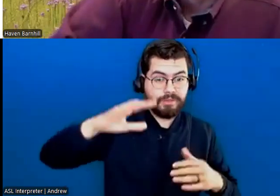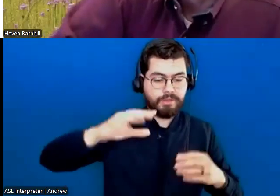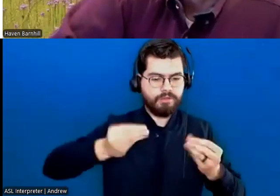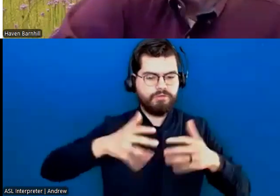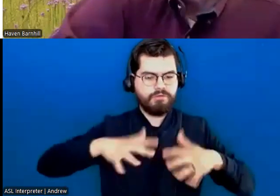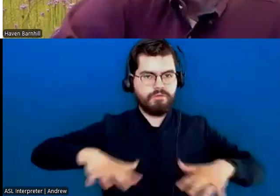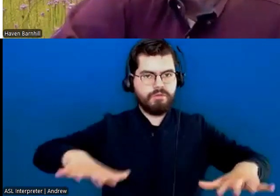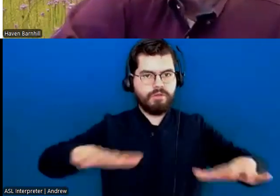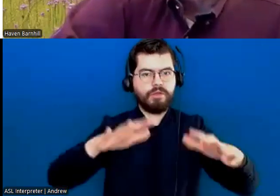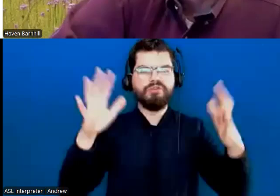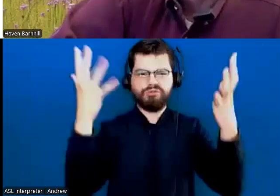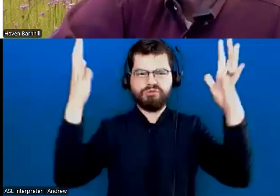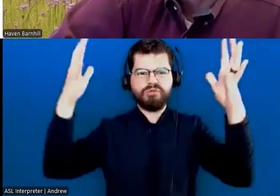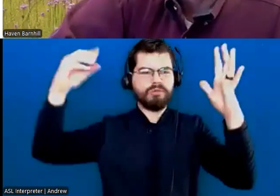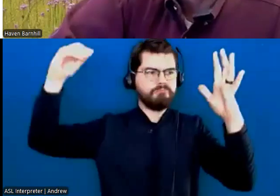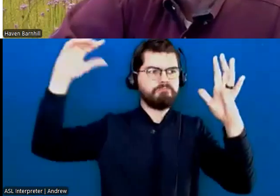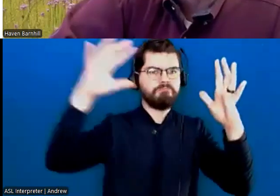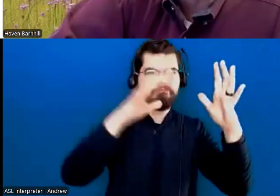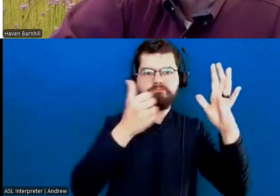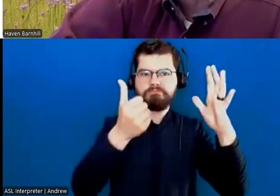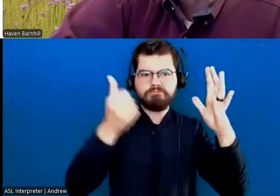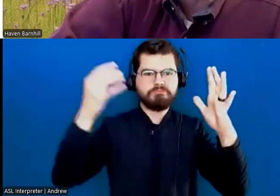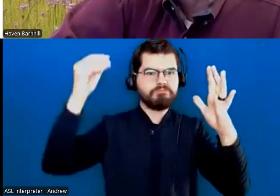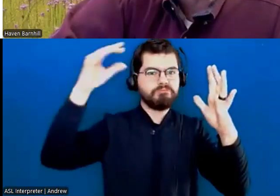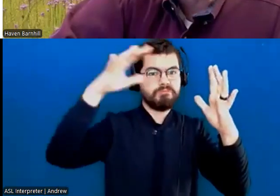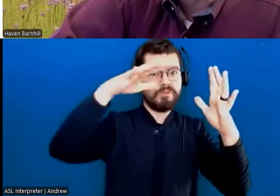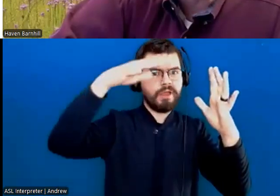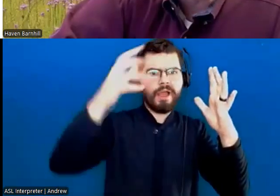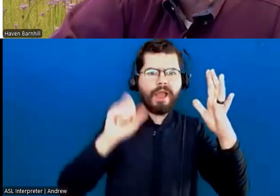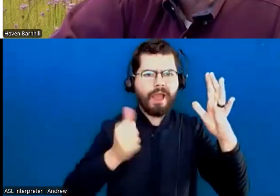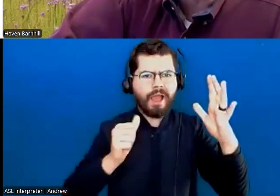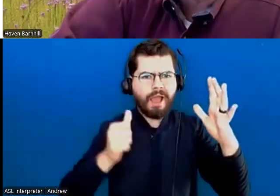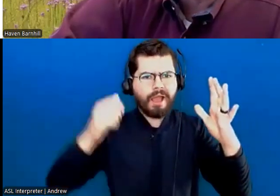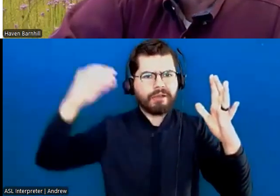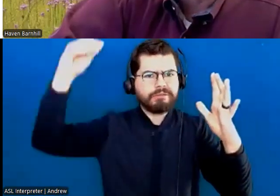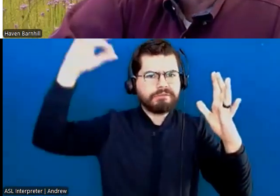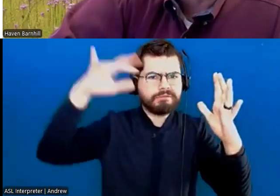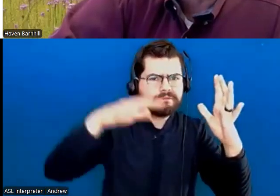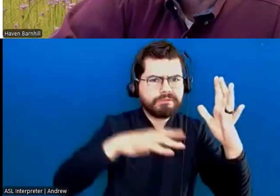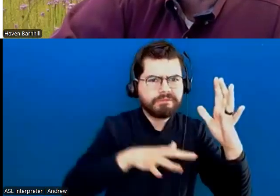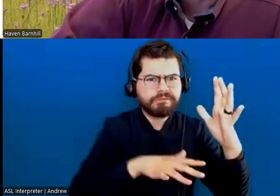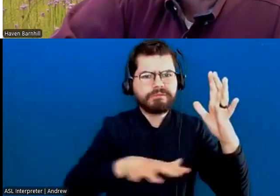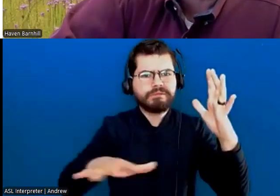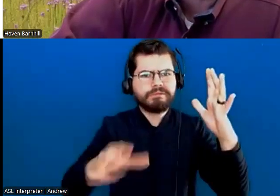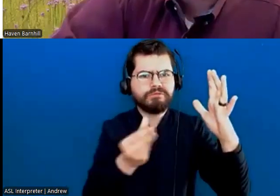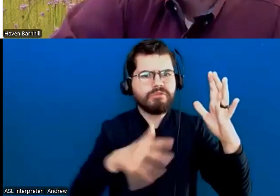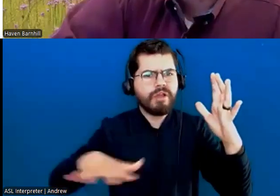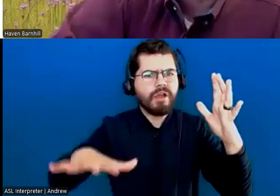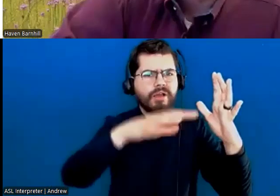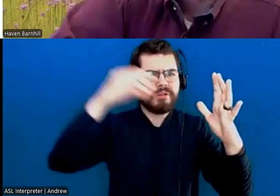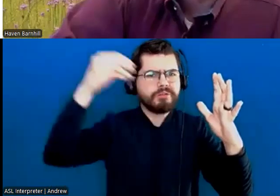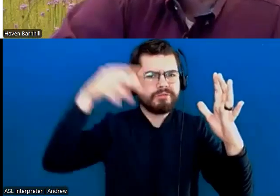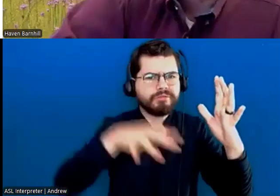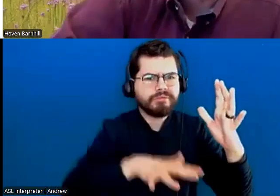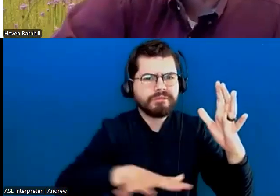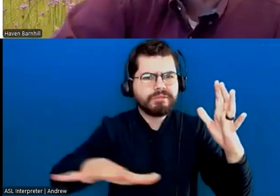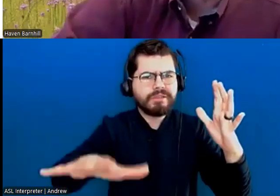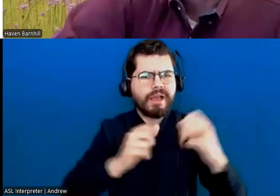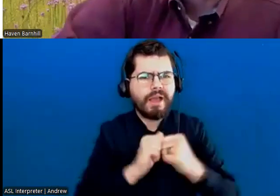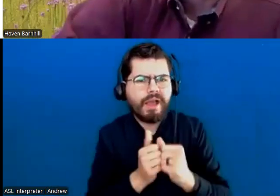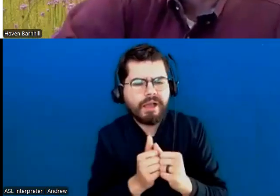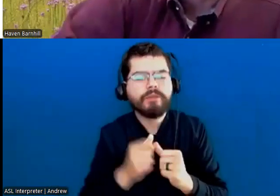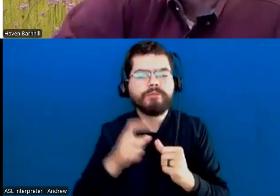vegetation, and sometimes some more severe disturbances to get sufficient sunlight